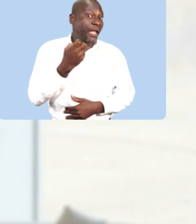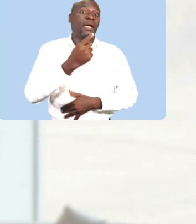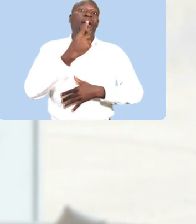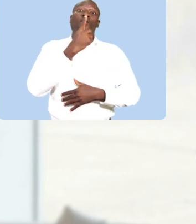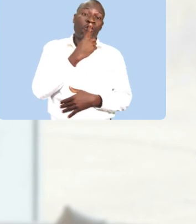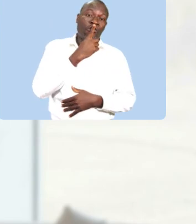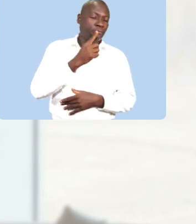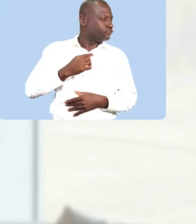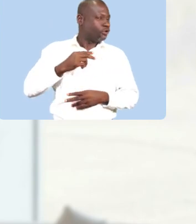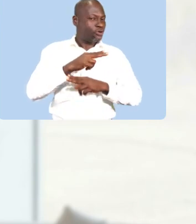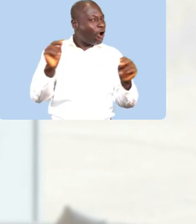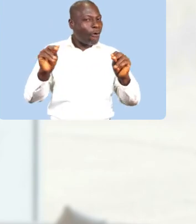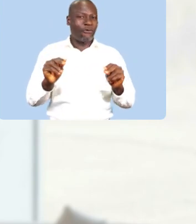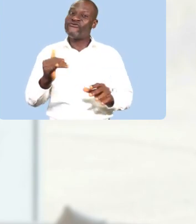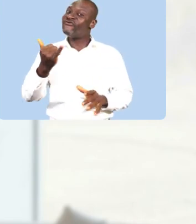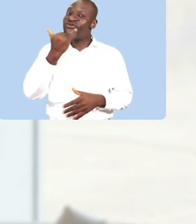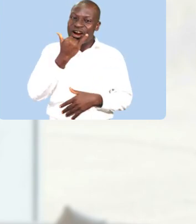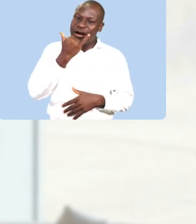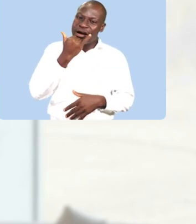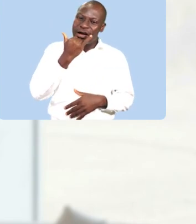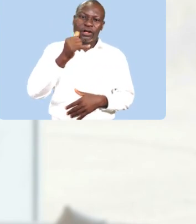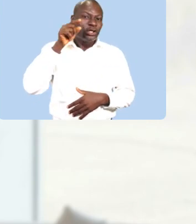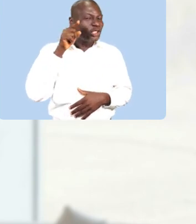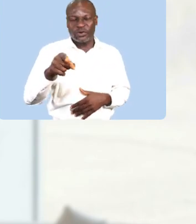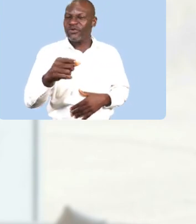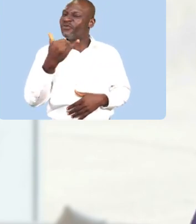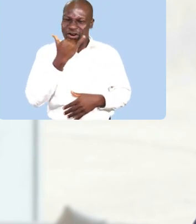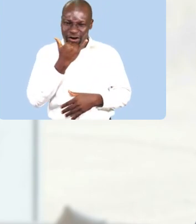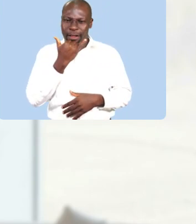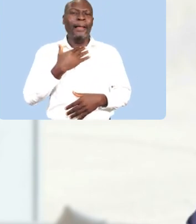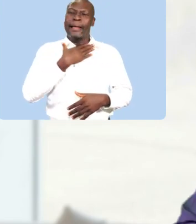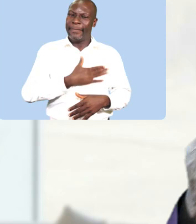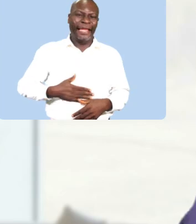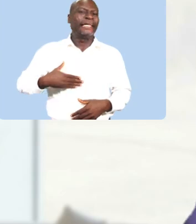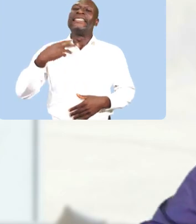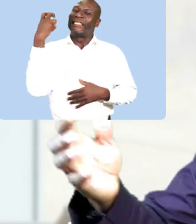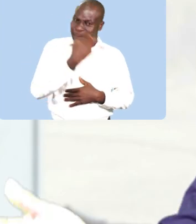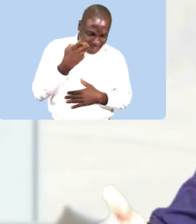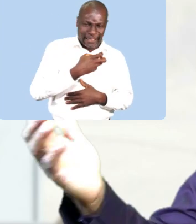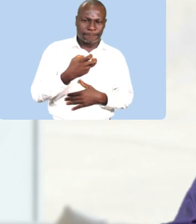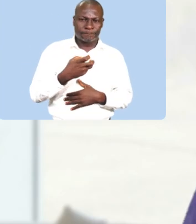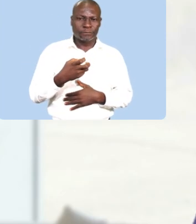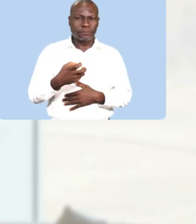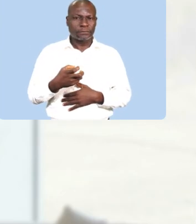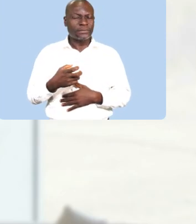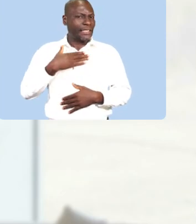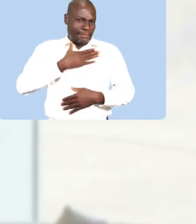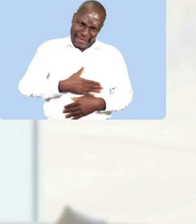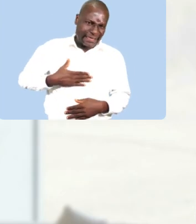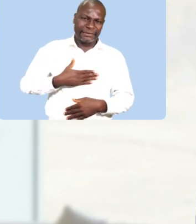chief imam ho. Namu ko zongo. Chief imam wa abaya hulu wa muje jino suji jino suji nan enye vote